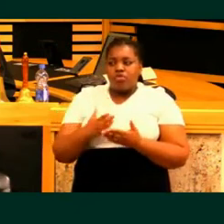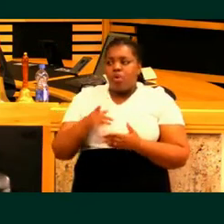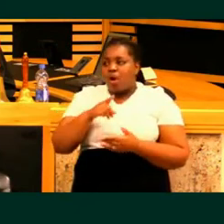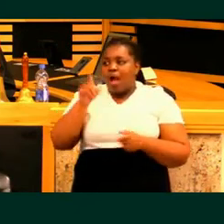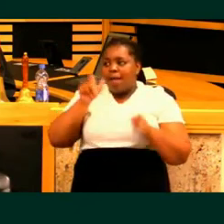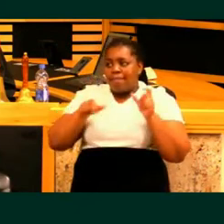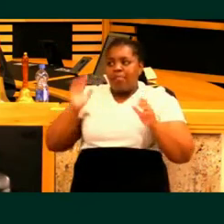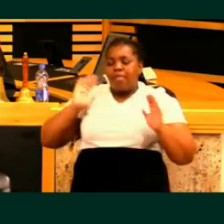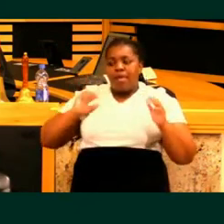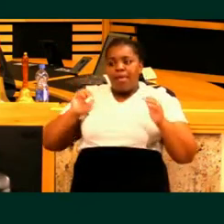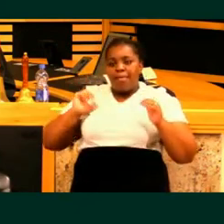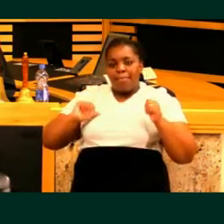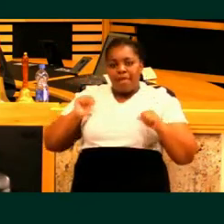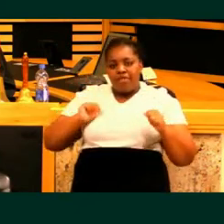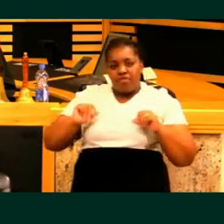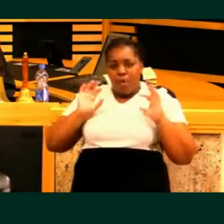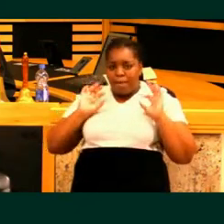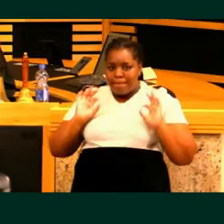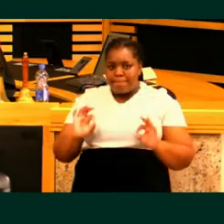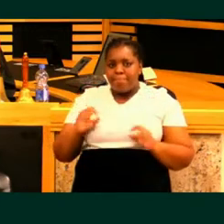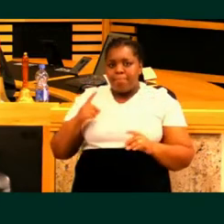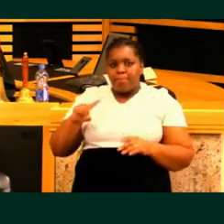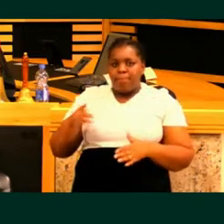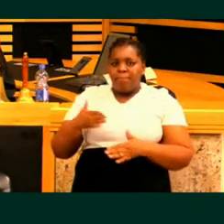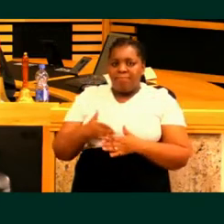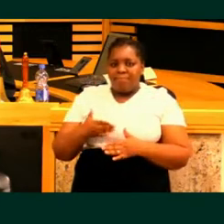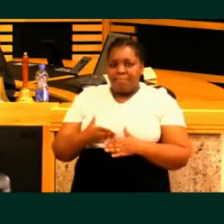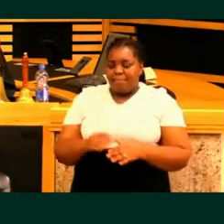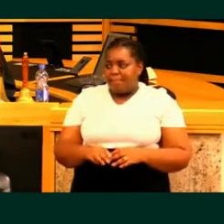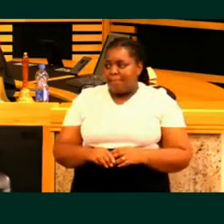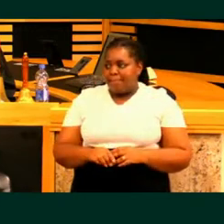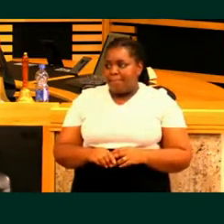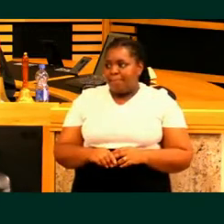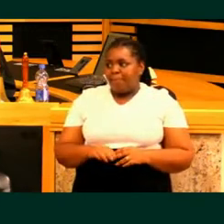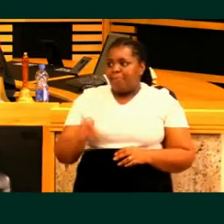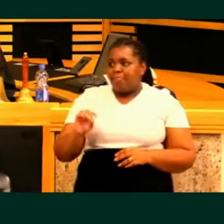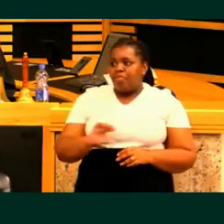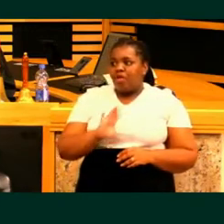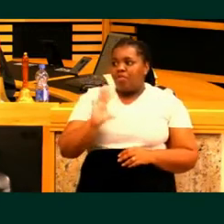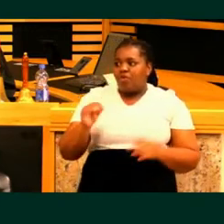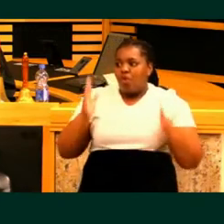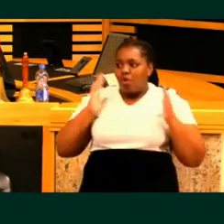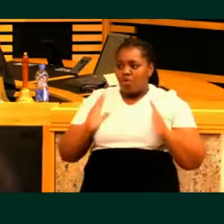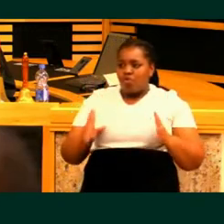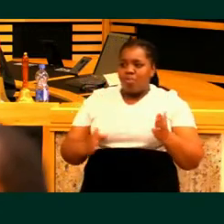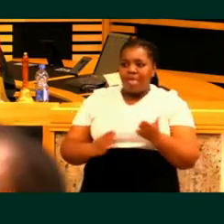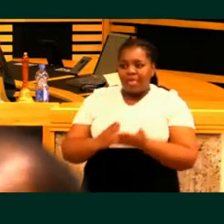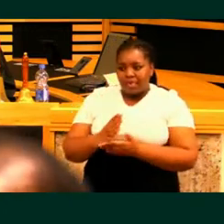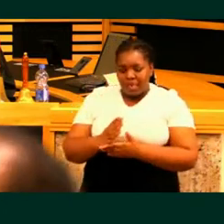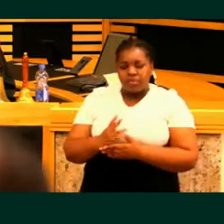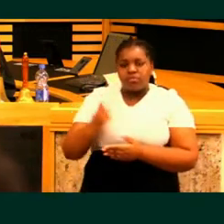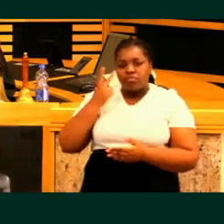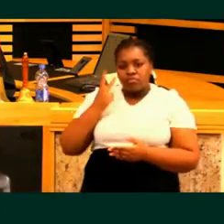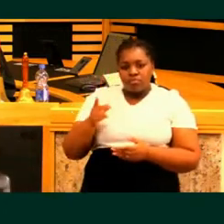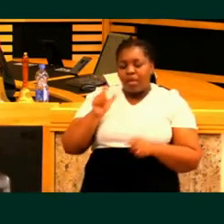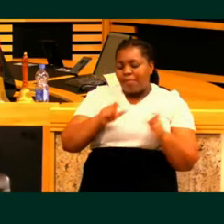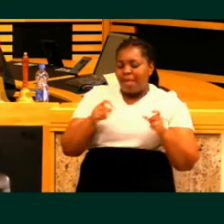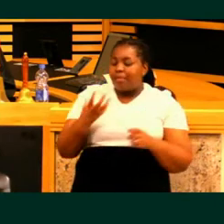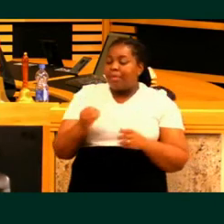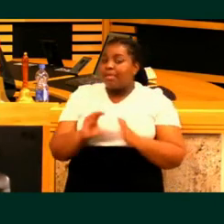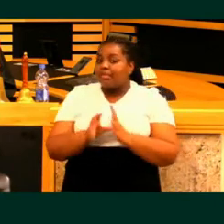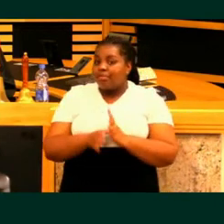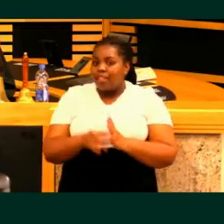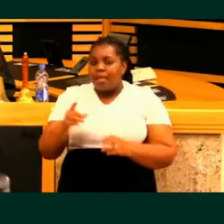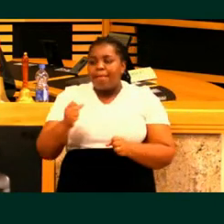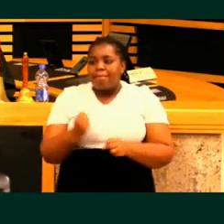to perform the essential functions of the job the South African Human Rights Commission recognizes that people with disabilities